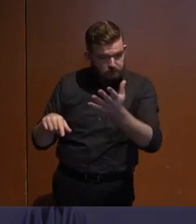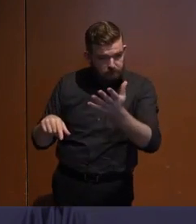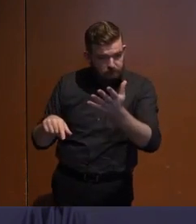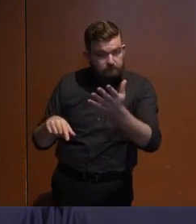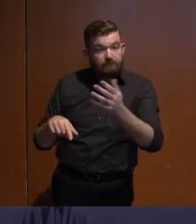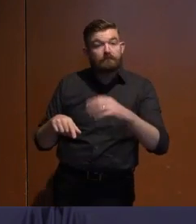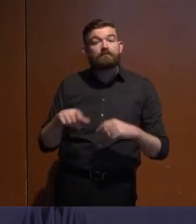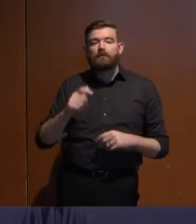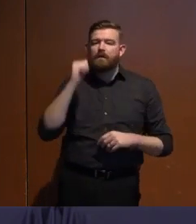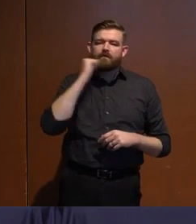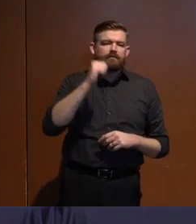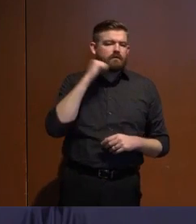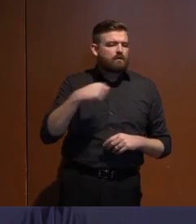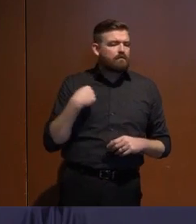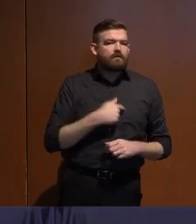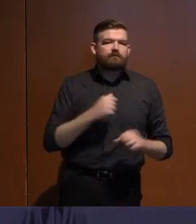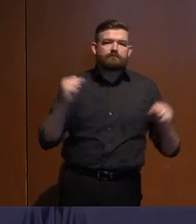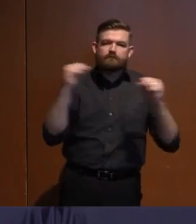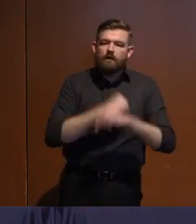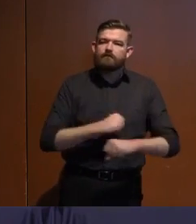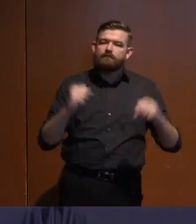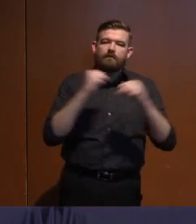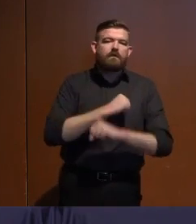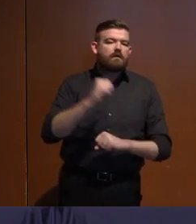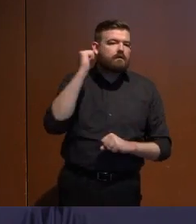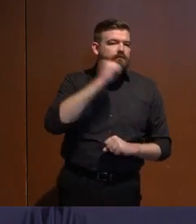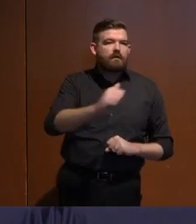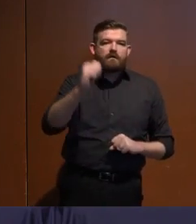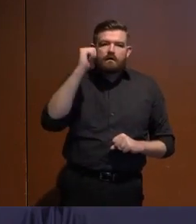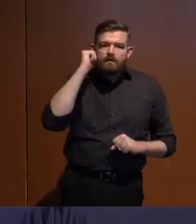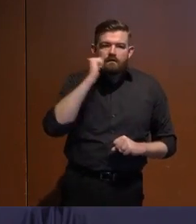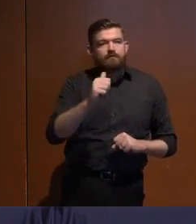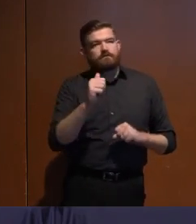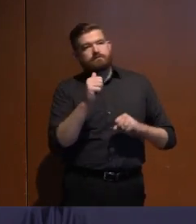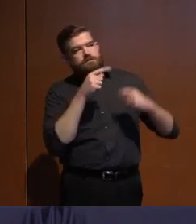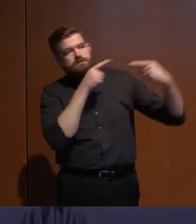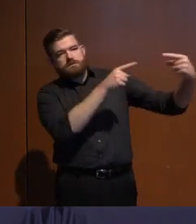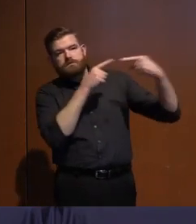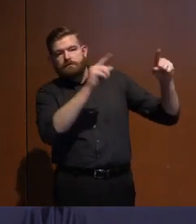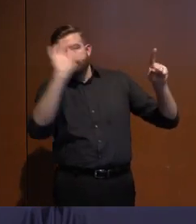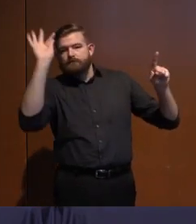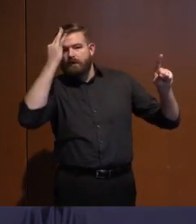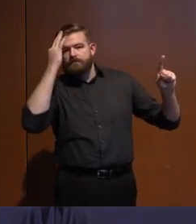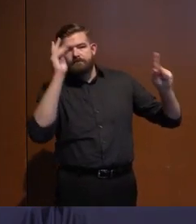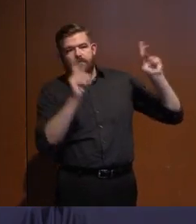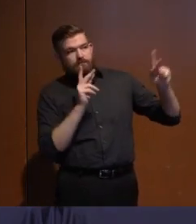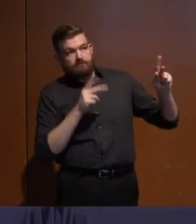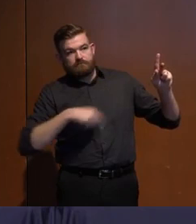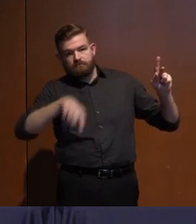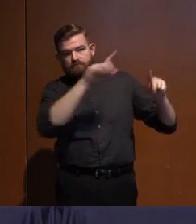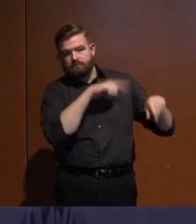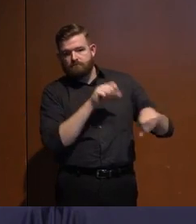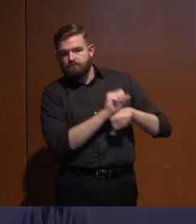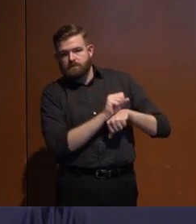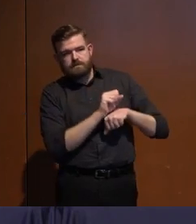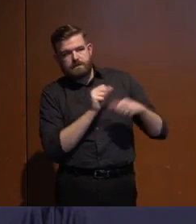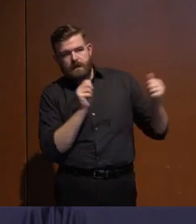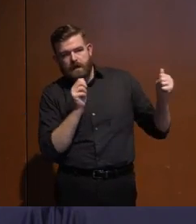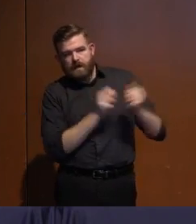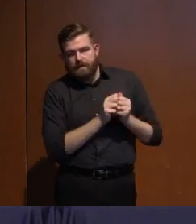we all are, every single day alongside our federal delegation for the essential PPE we need from the